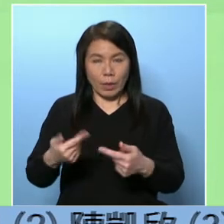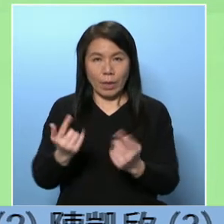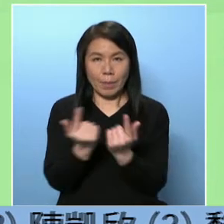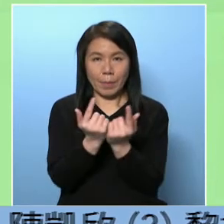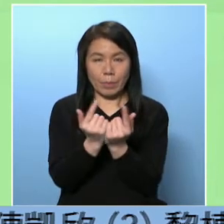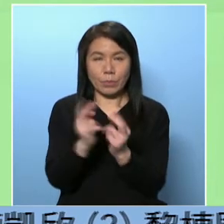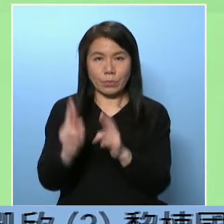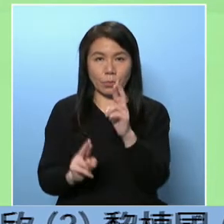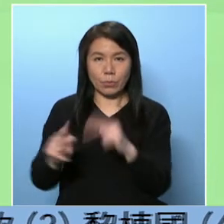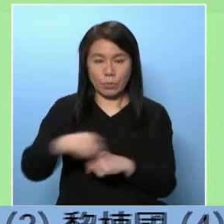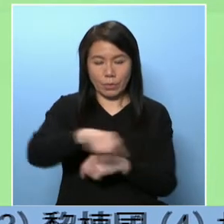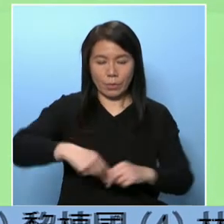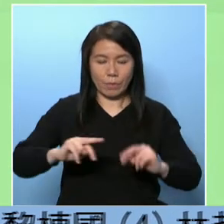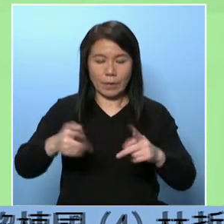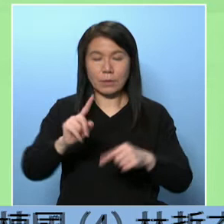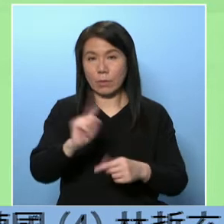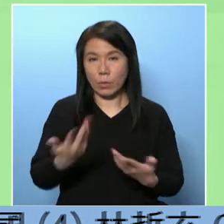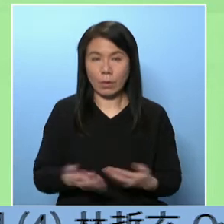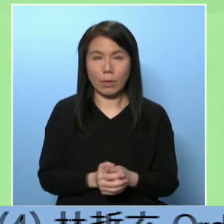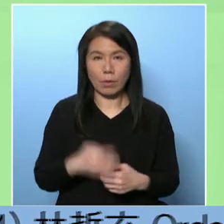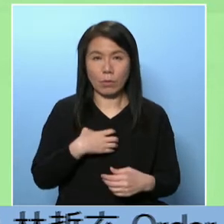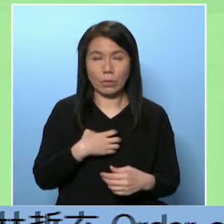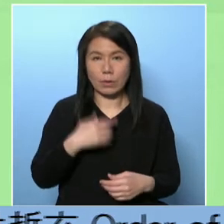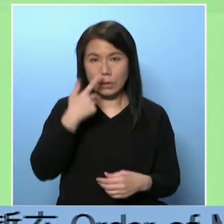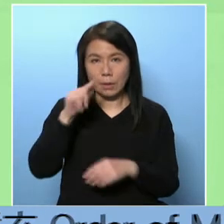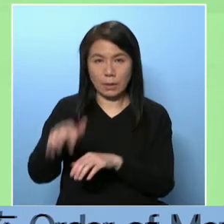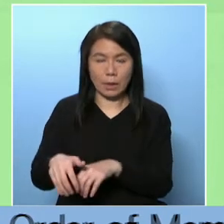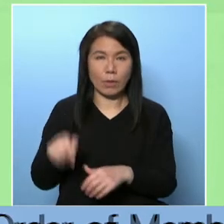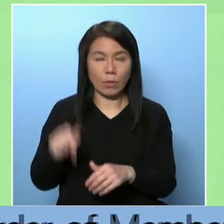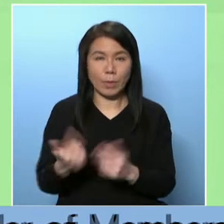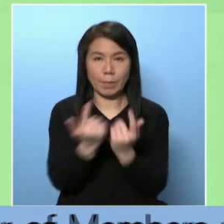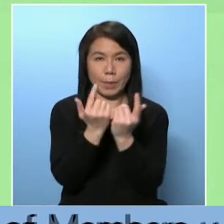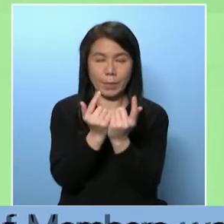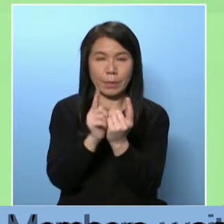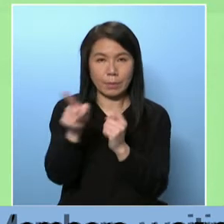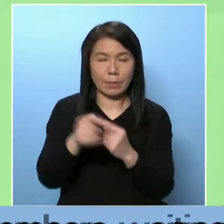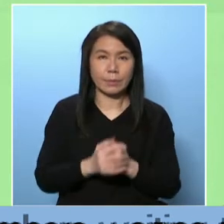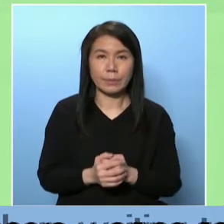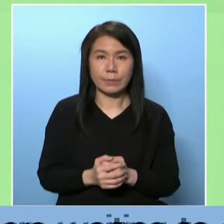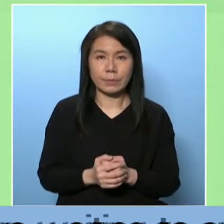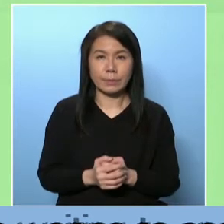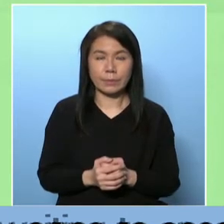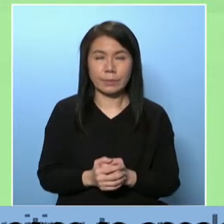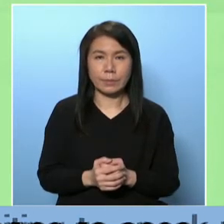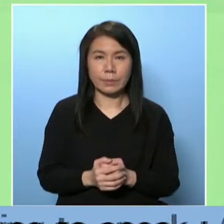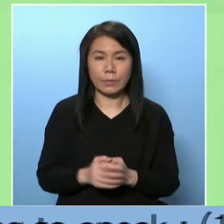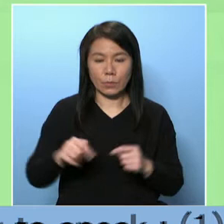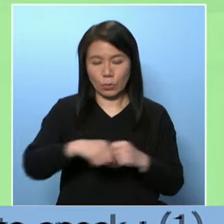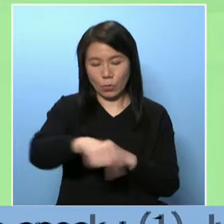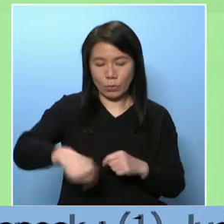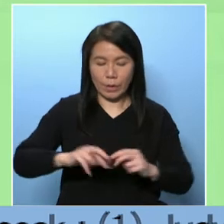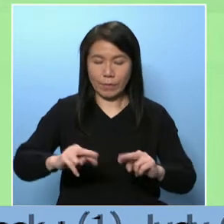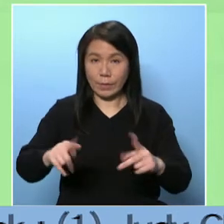thing is about how we can expand the northern metropole's development, and therefore I believe that developing the northern part of the